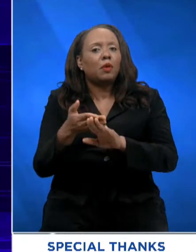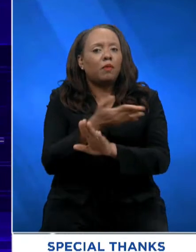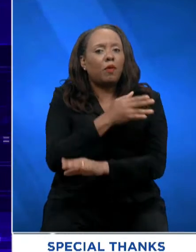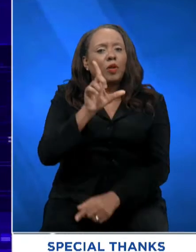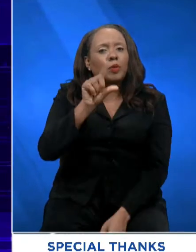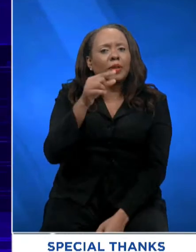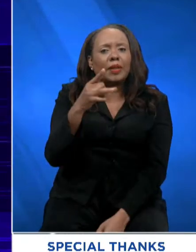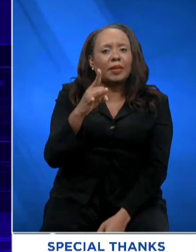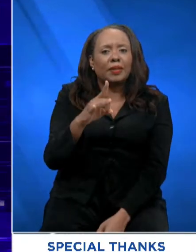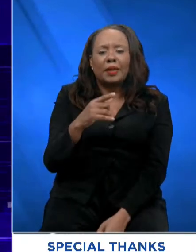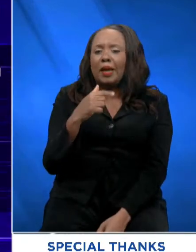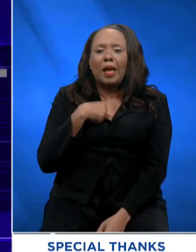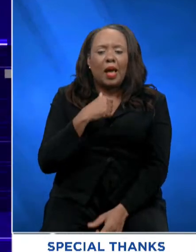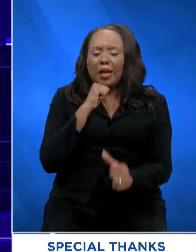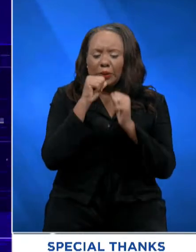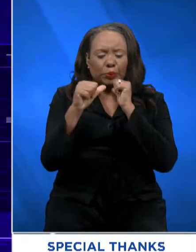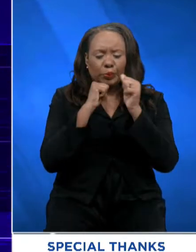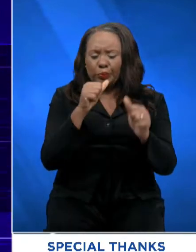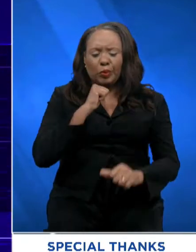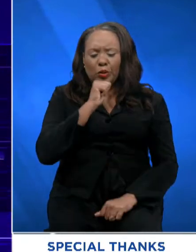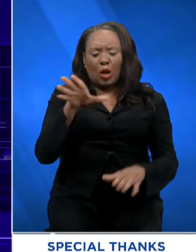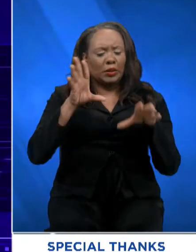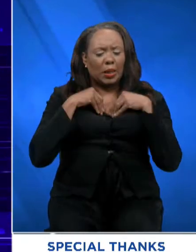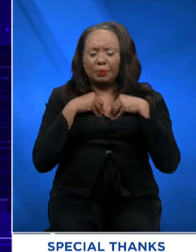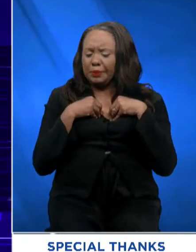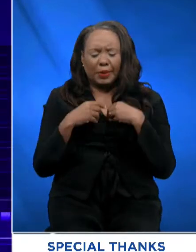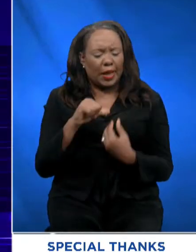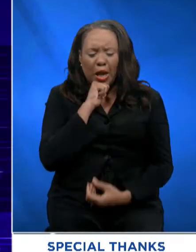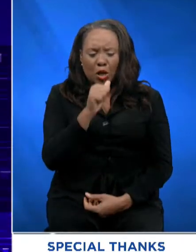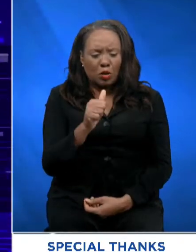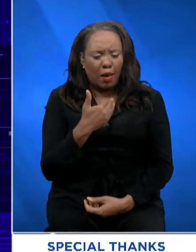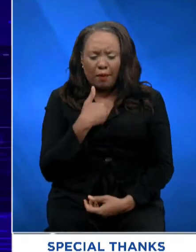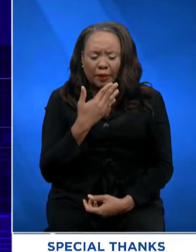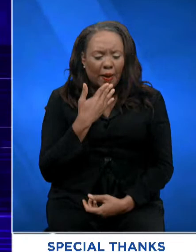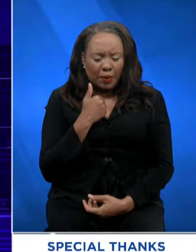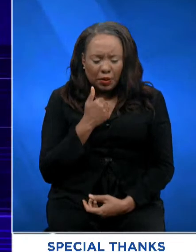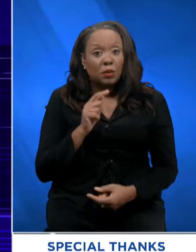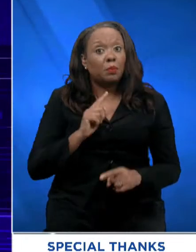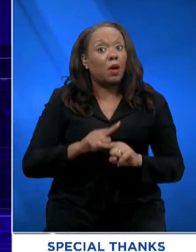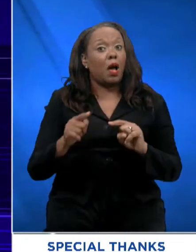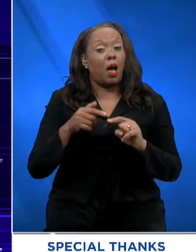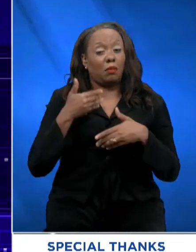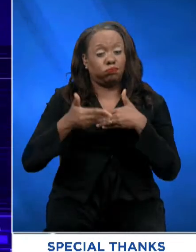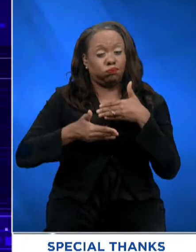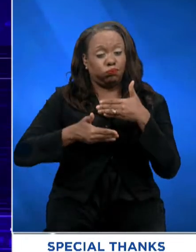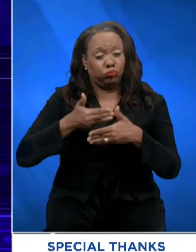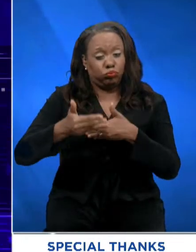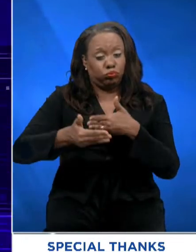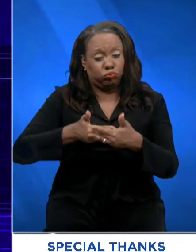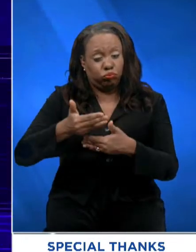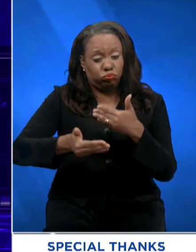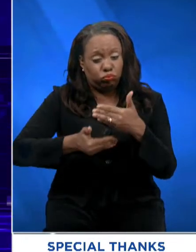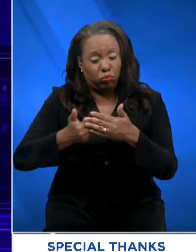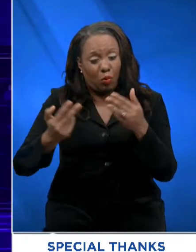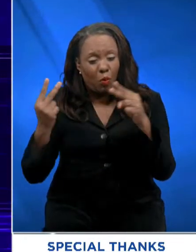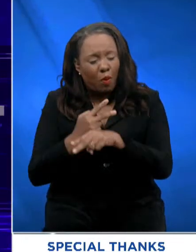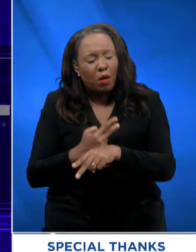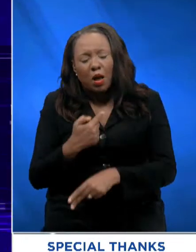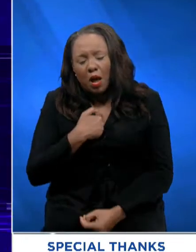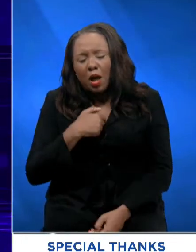accept it. But then you weren't accepting it before? No. Okay. So then when it really got to that point, then you had to accept it was going